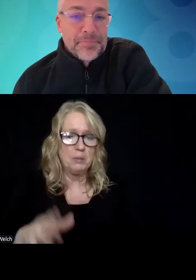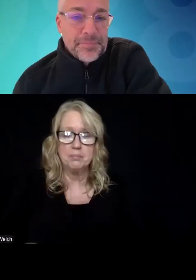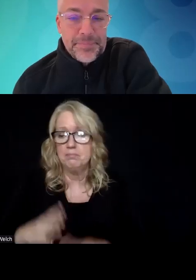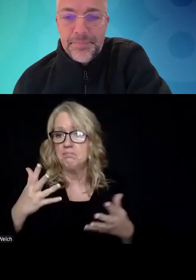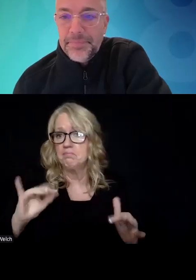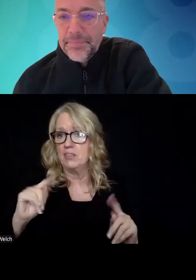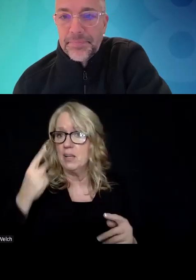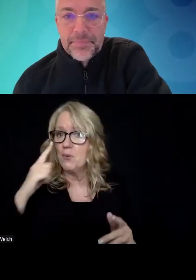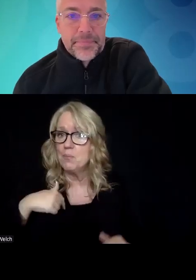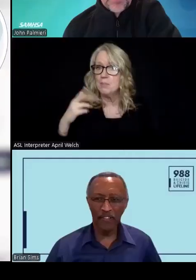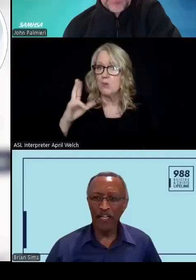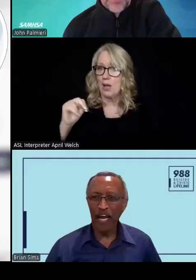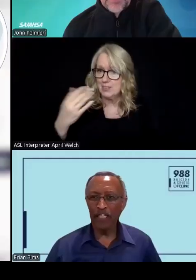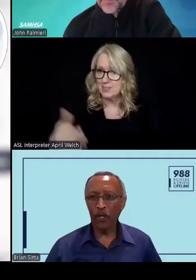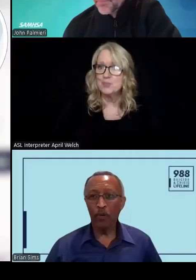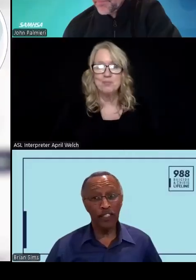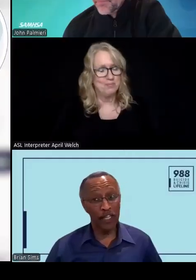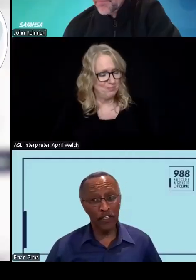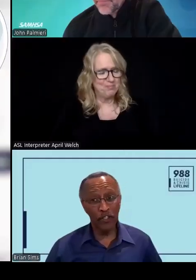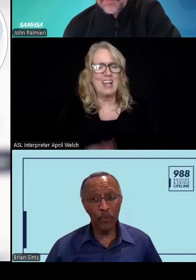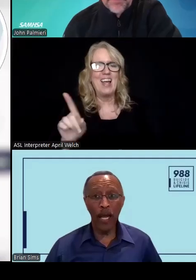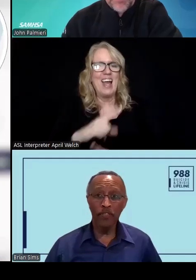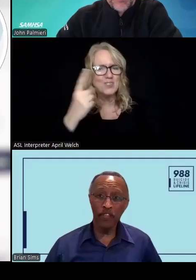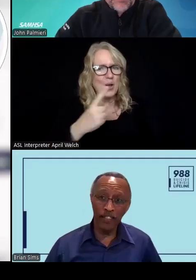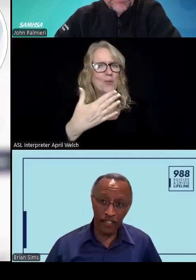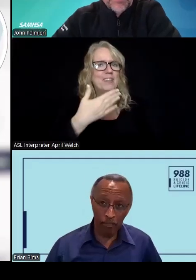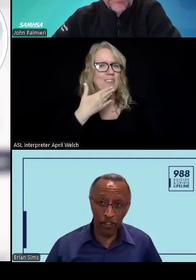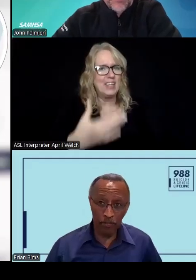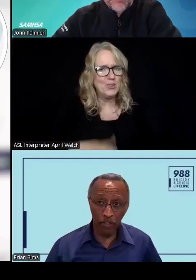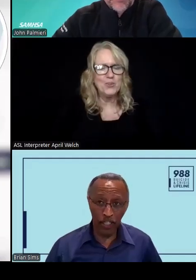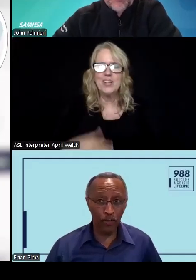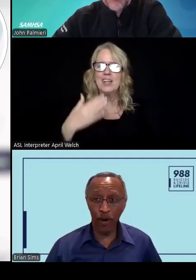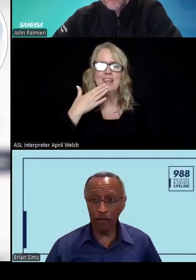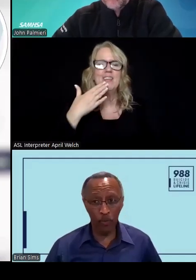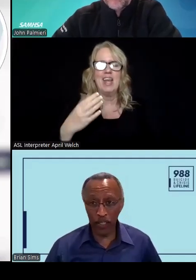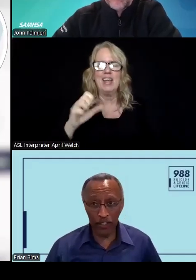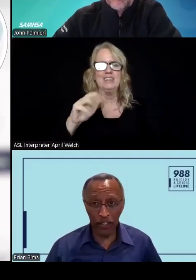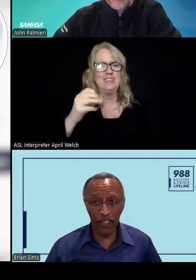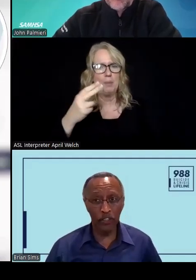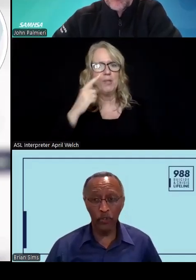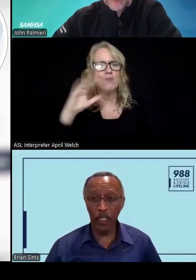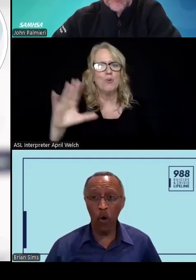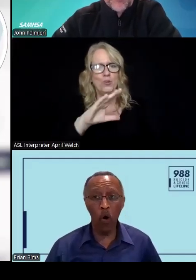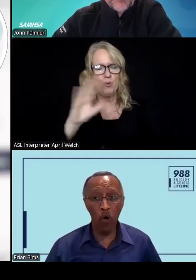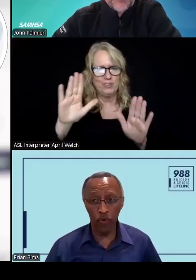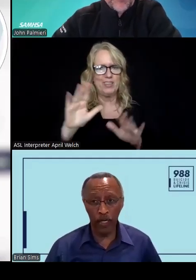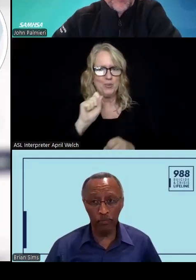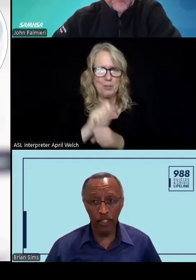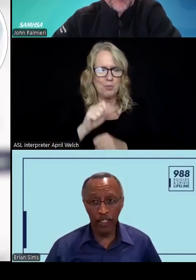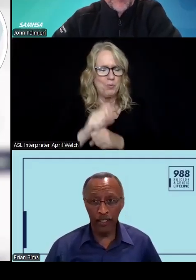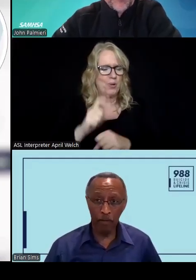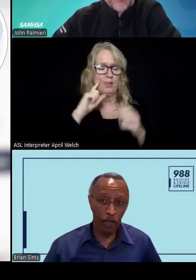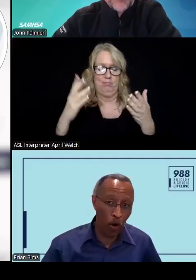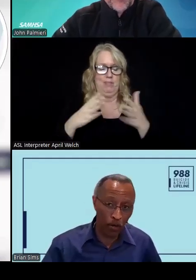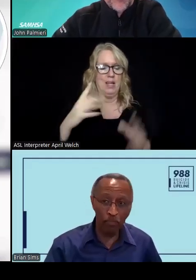me, Brian. Well, as always, thank you. And thanks SAMHSA for the incredible work that you guys are doing in all